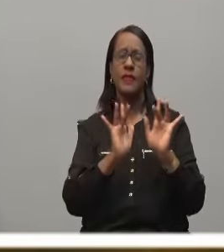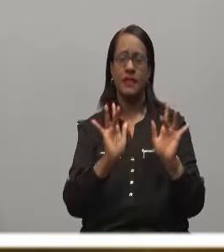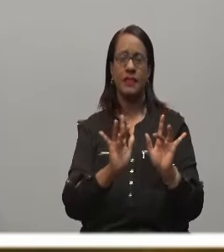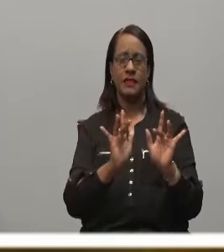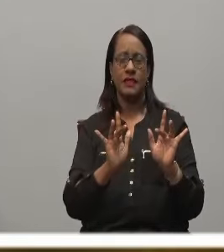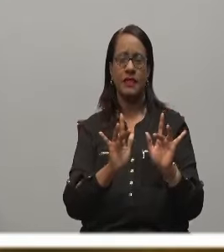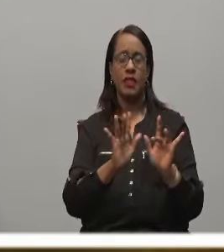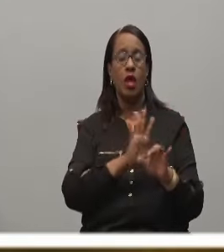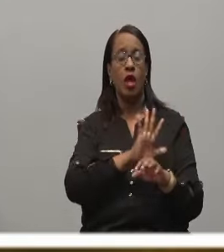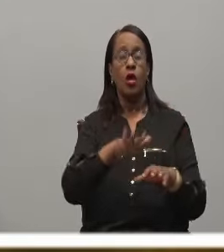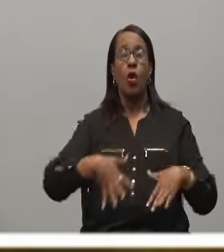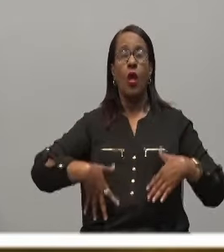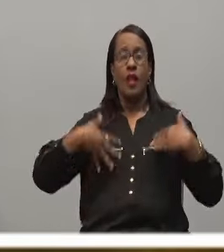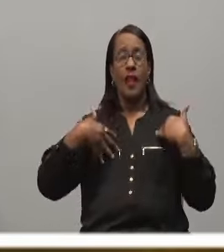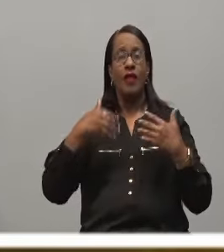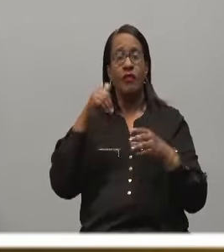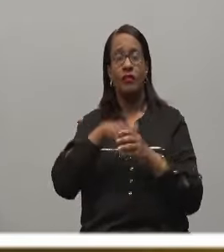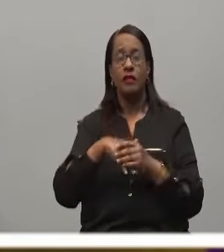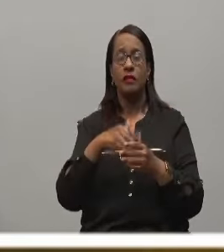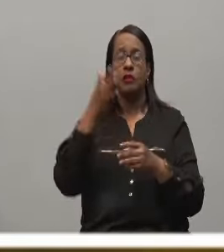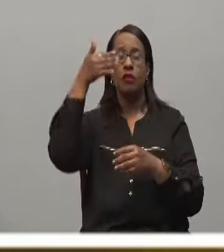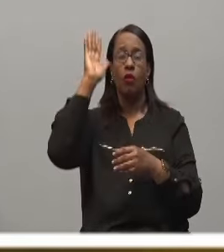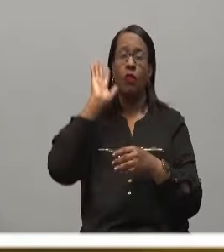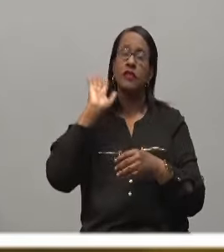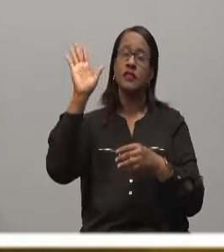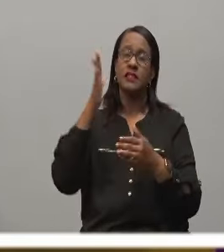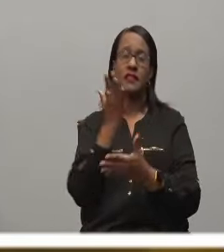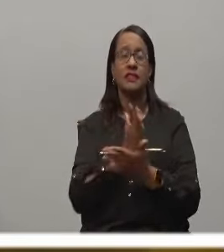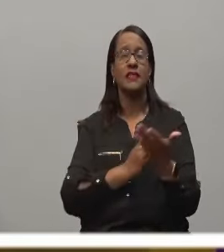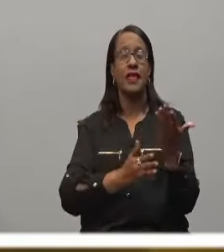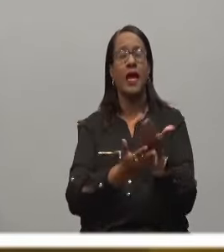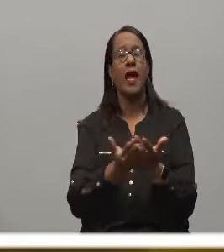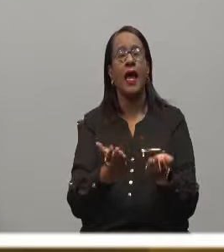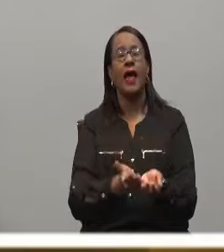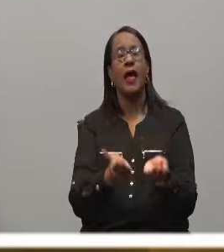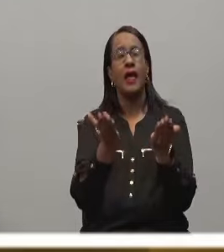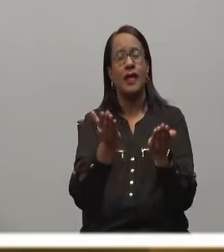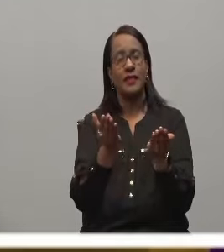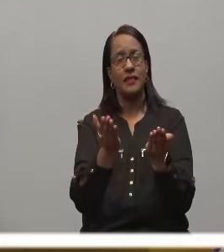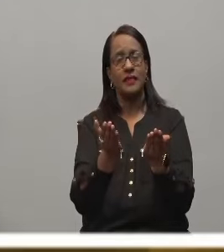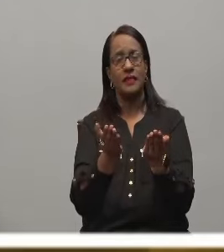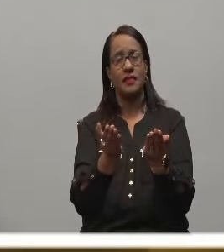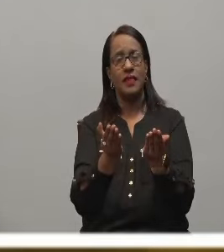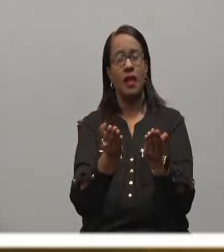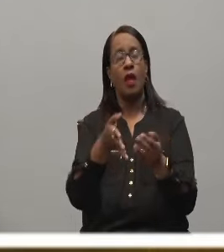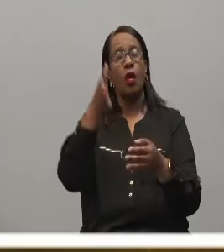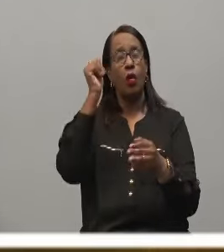hands of God and allow God to hold you in that hour of greatest need.